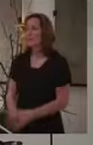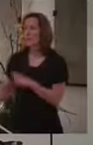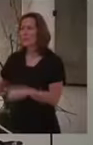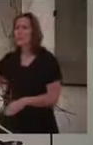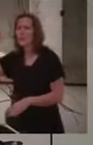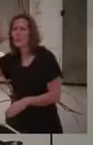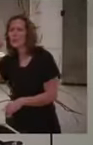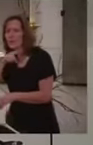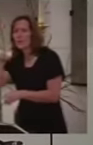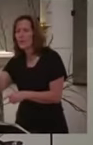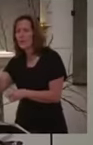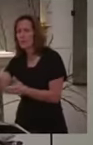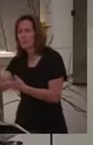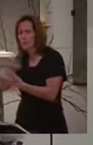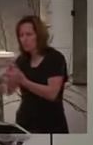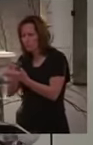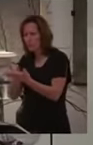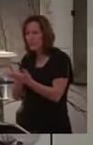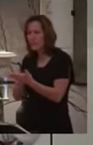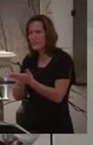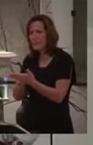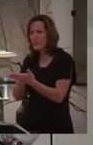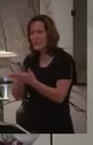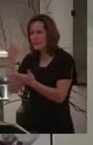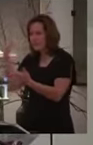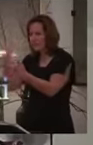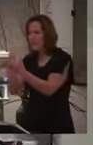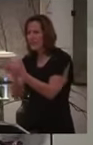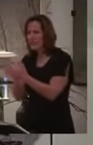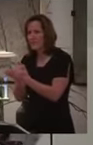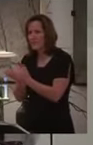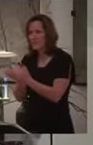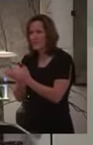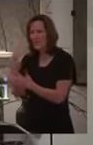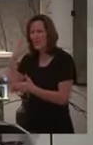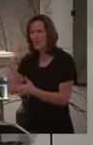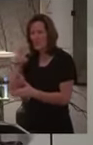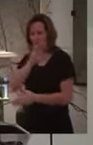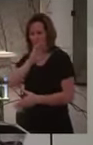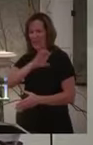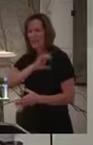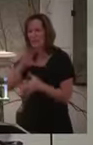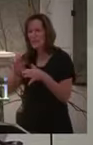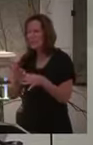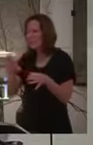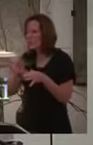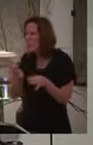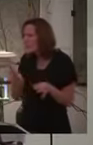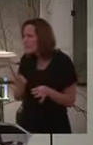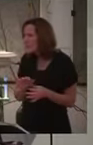Did you hear those readings? Get a load of those characters?